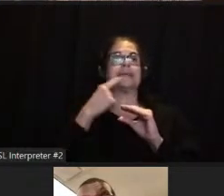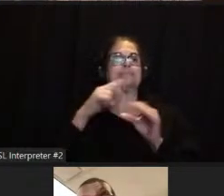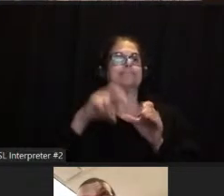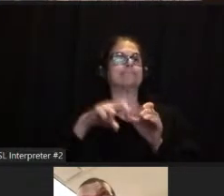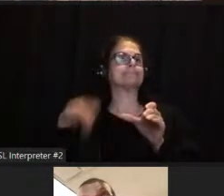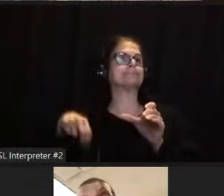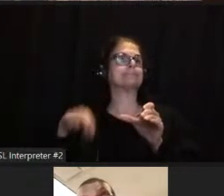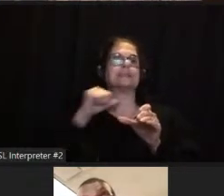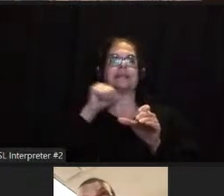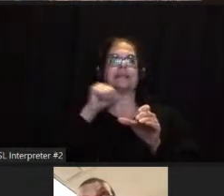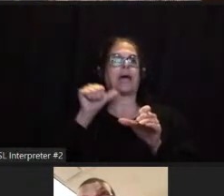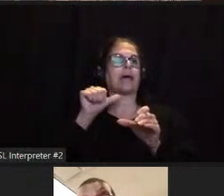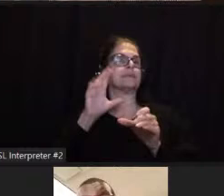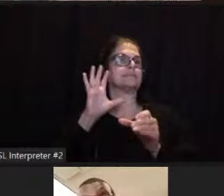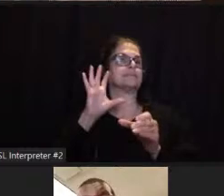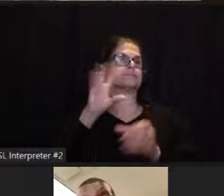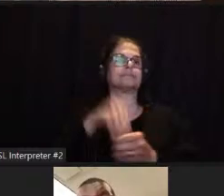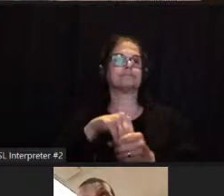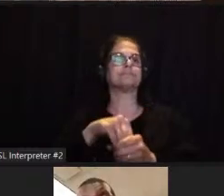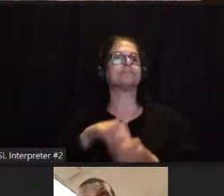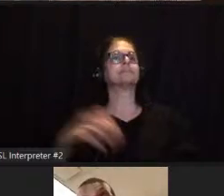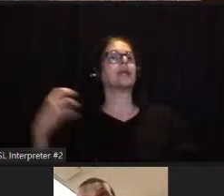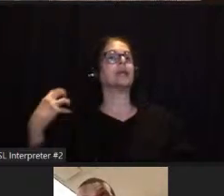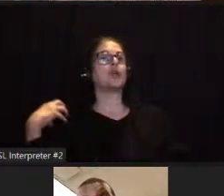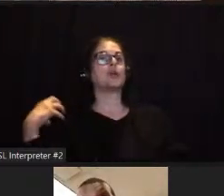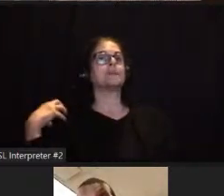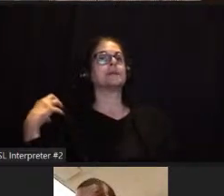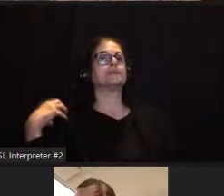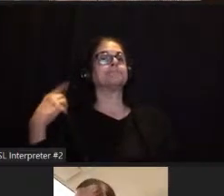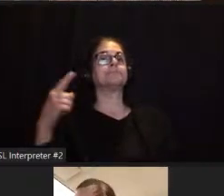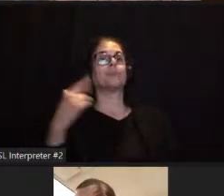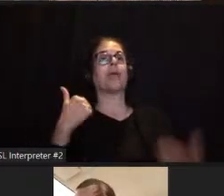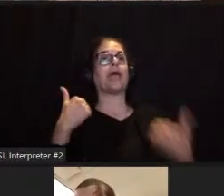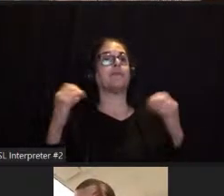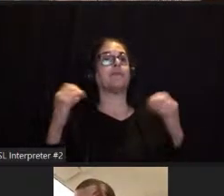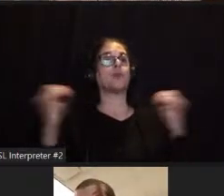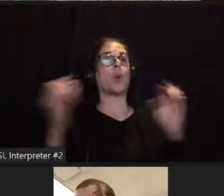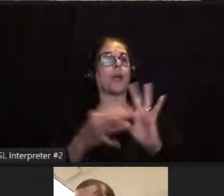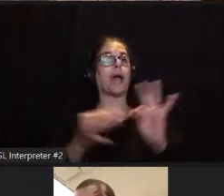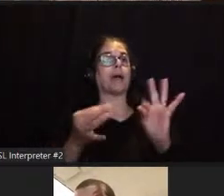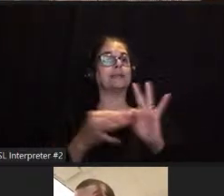out, Chairman Alvaro Rosales, that we do not have any public comment today.